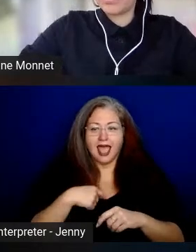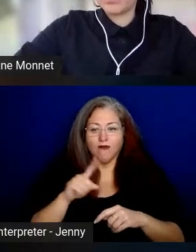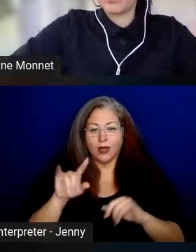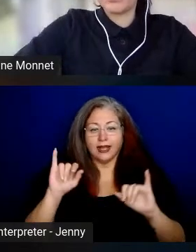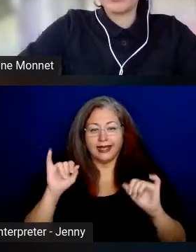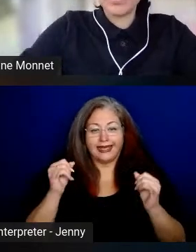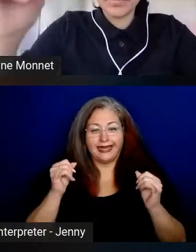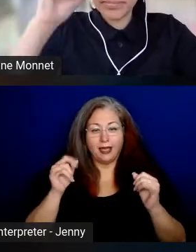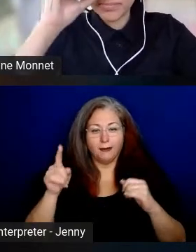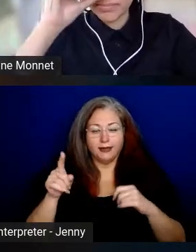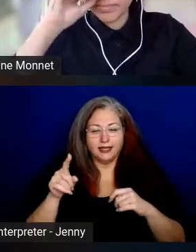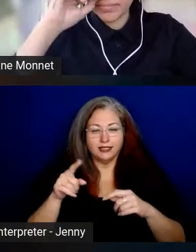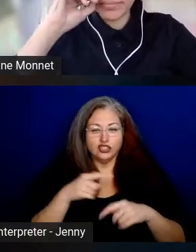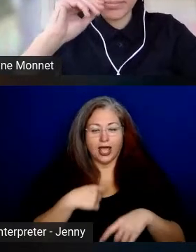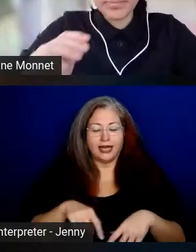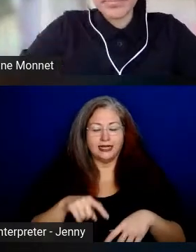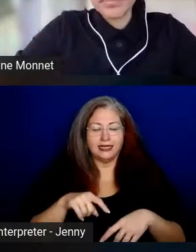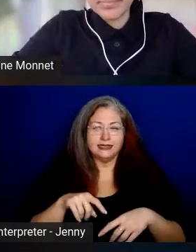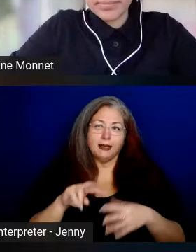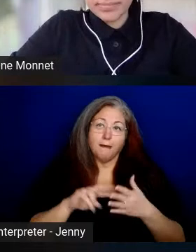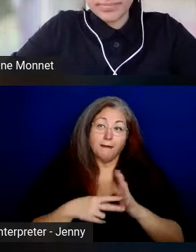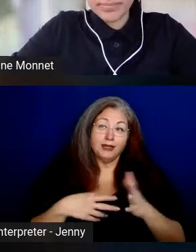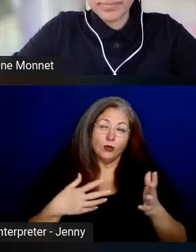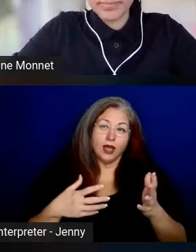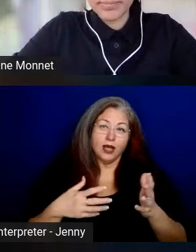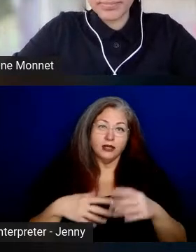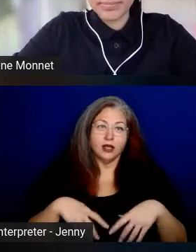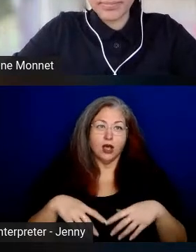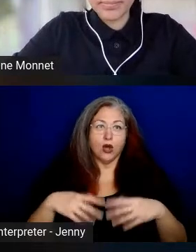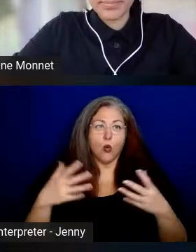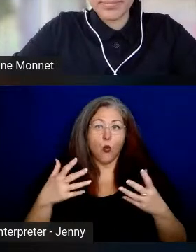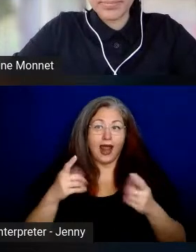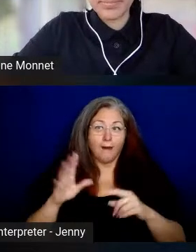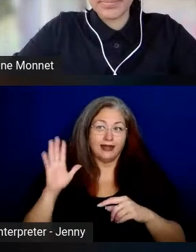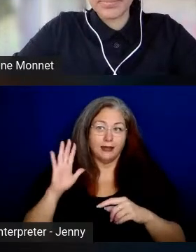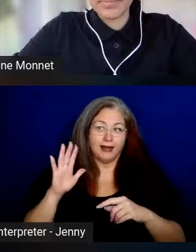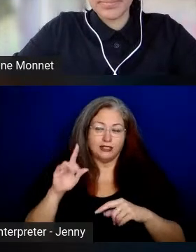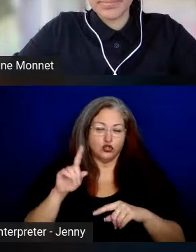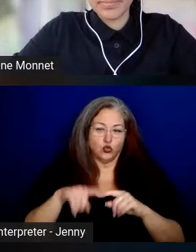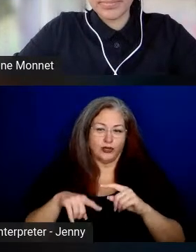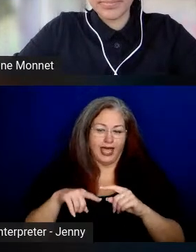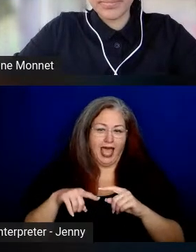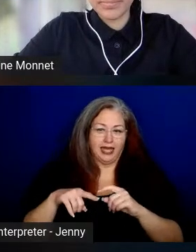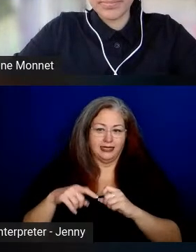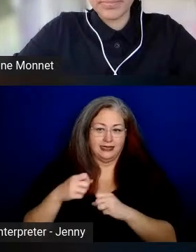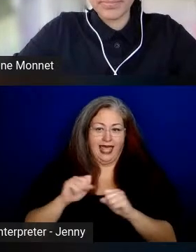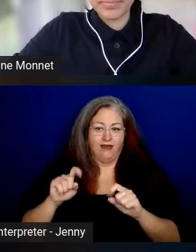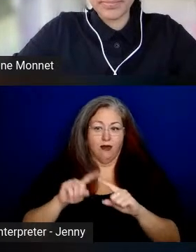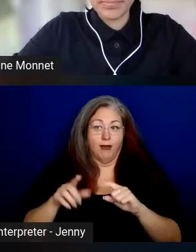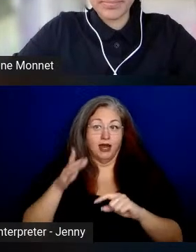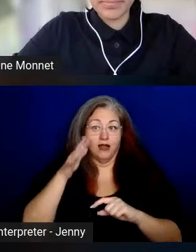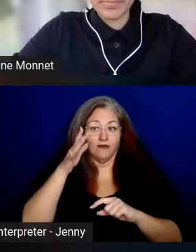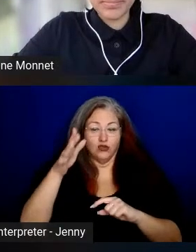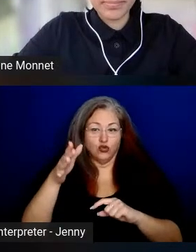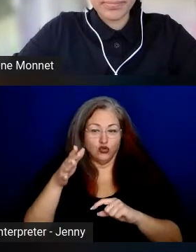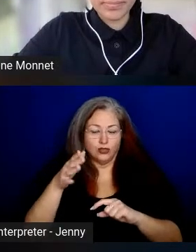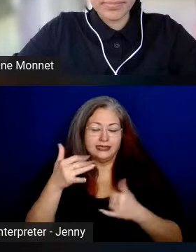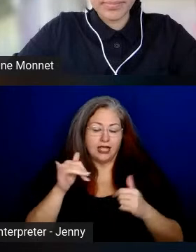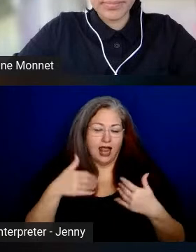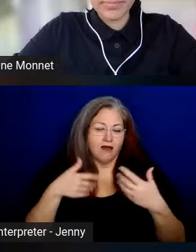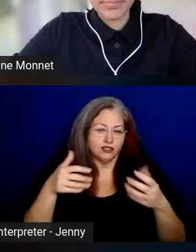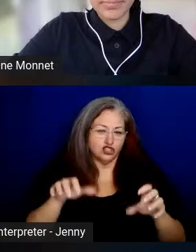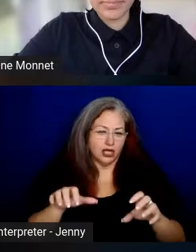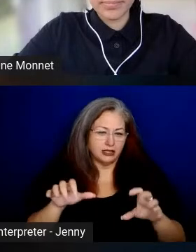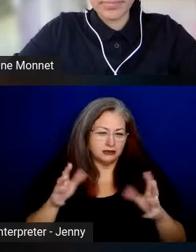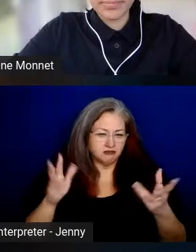Chinese, which loosely translates into what's in the past cannot be saved, but what's in the future, you still have a chance. So